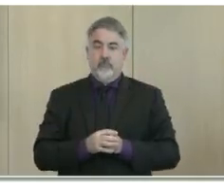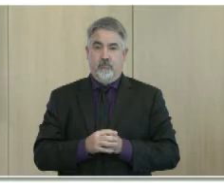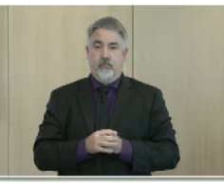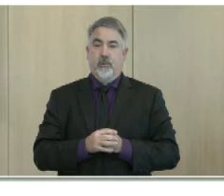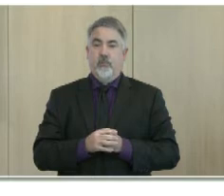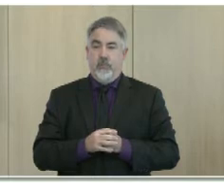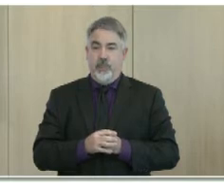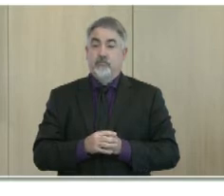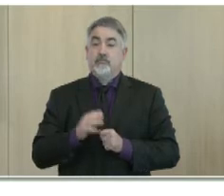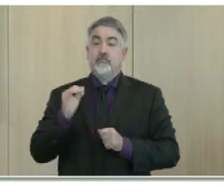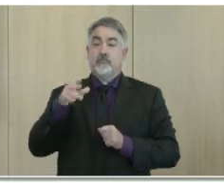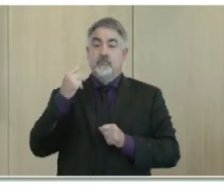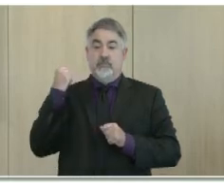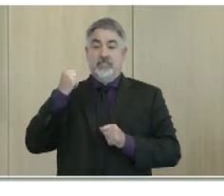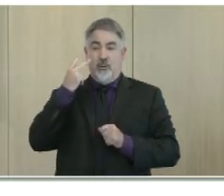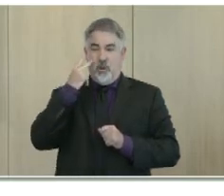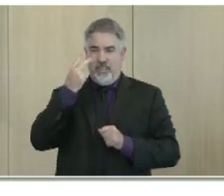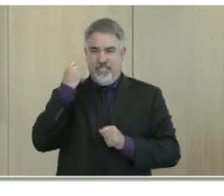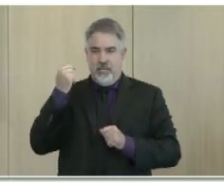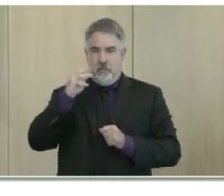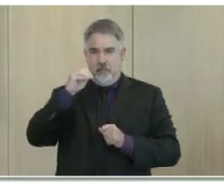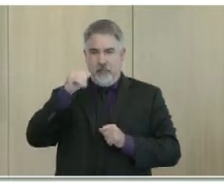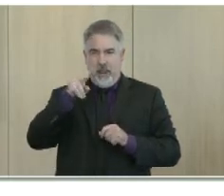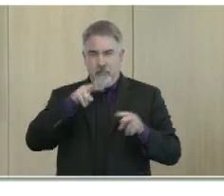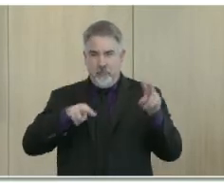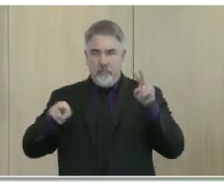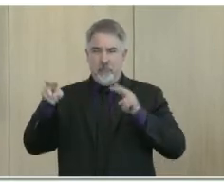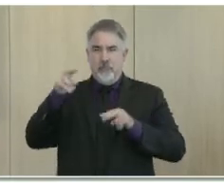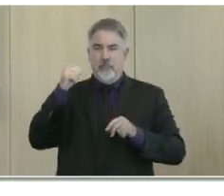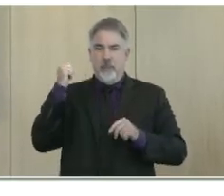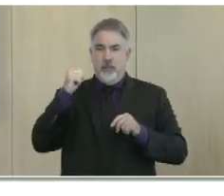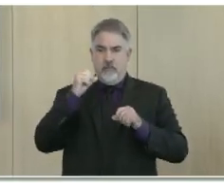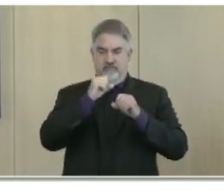map which shows a rapid growing of the new